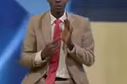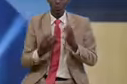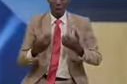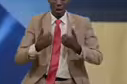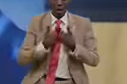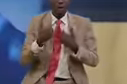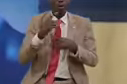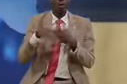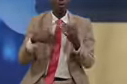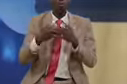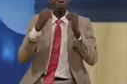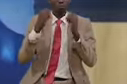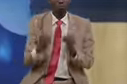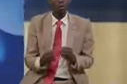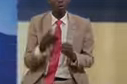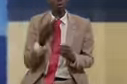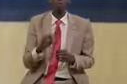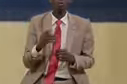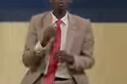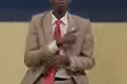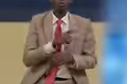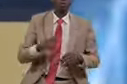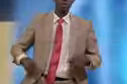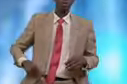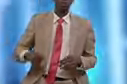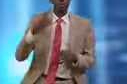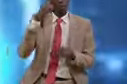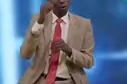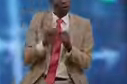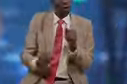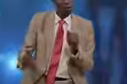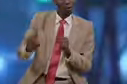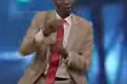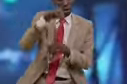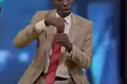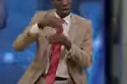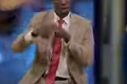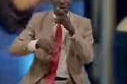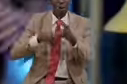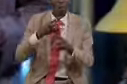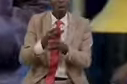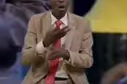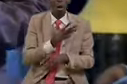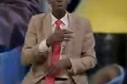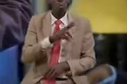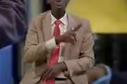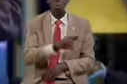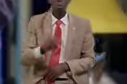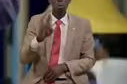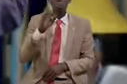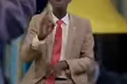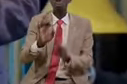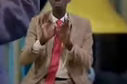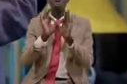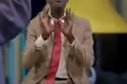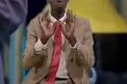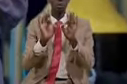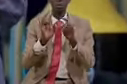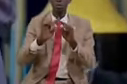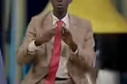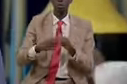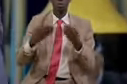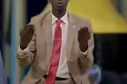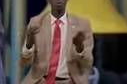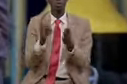for everyone in the universe. And no one was found to open that book and open